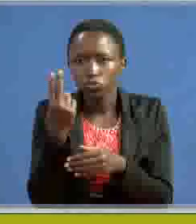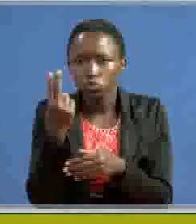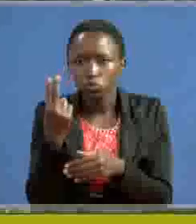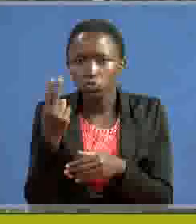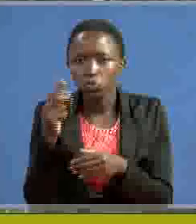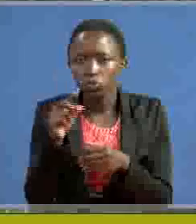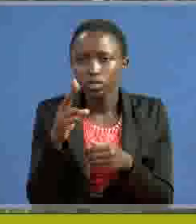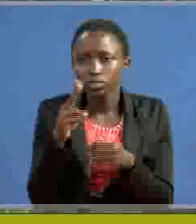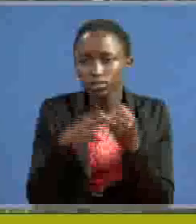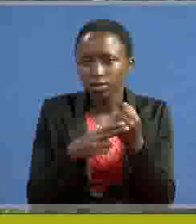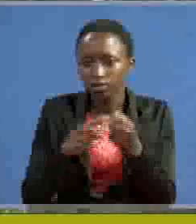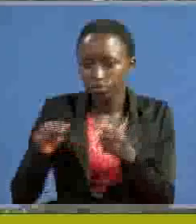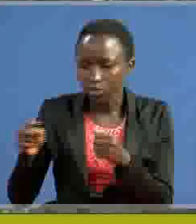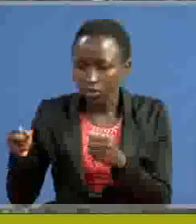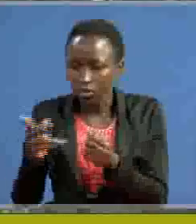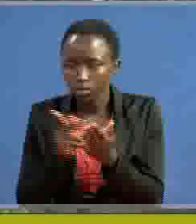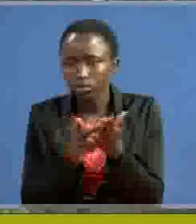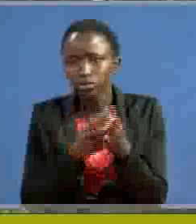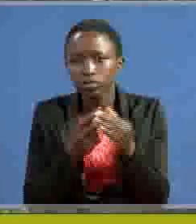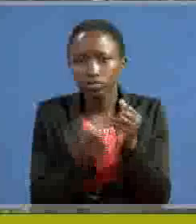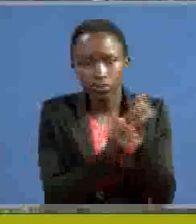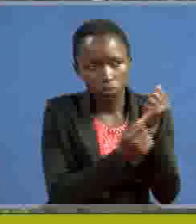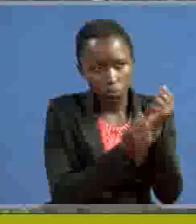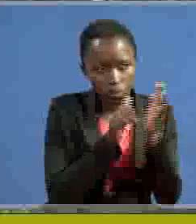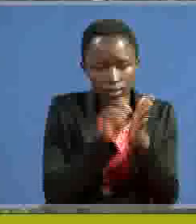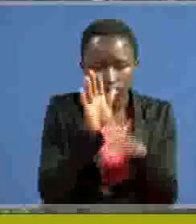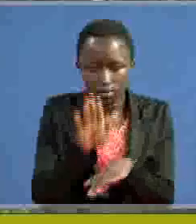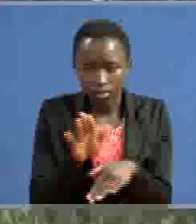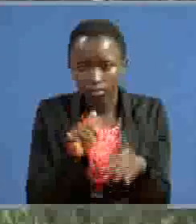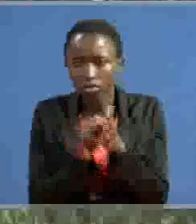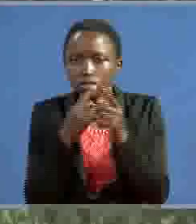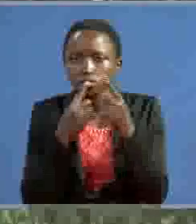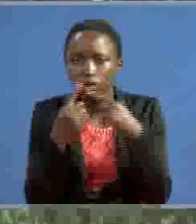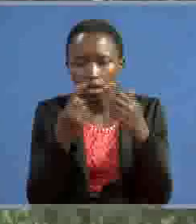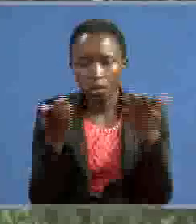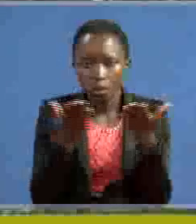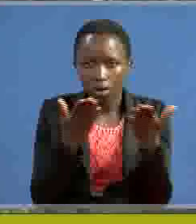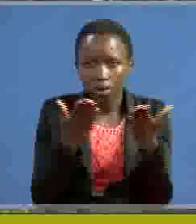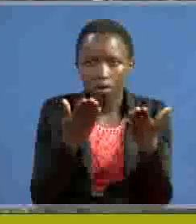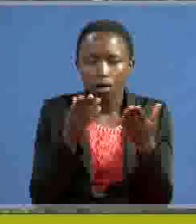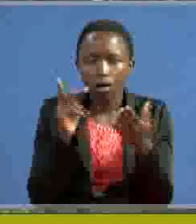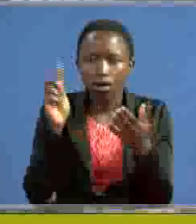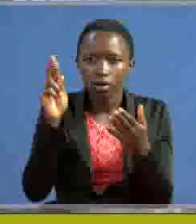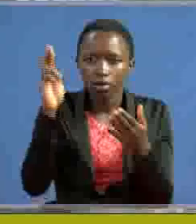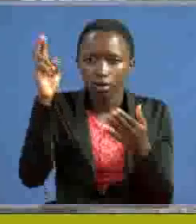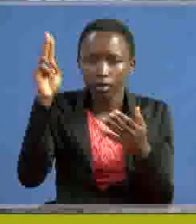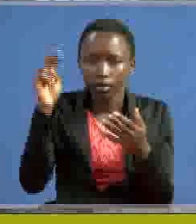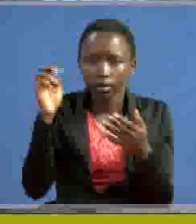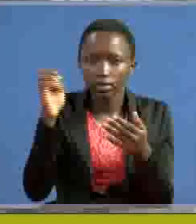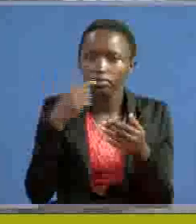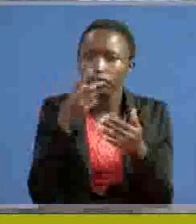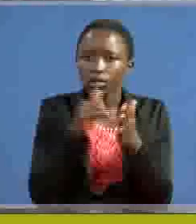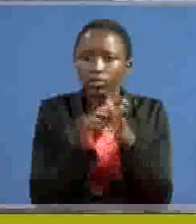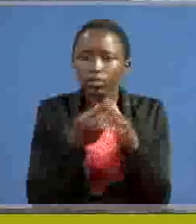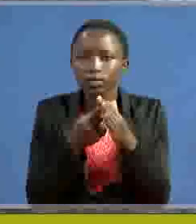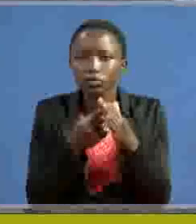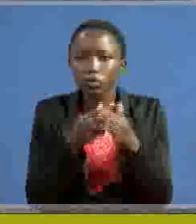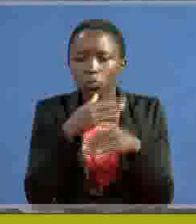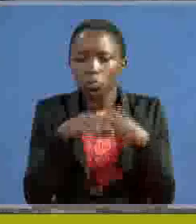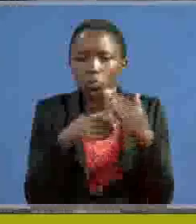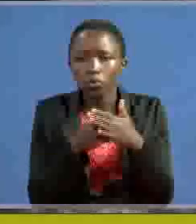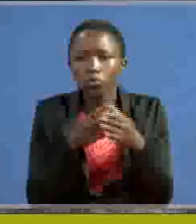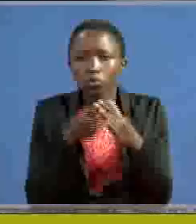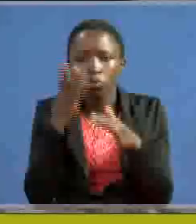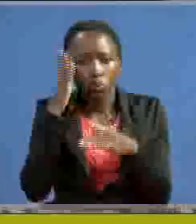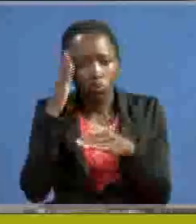villain octa Saba meeting Wailuku fadila ha - ah him a kazoo hums a key way no lock are en route a measly Akua jacket rongzi